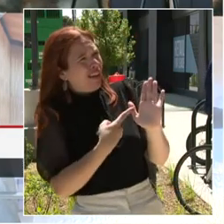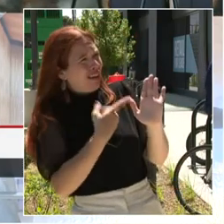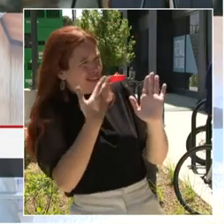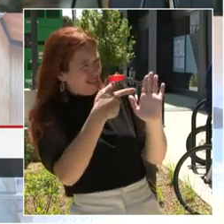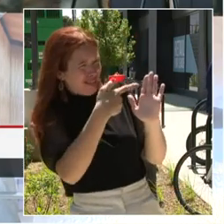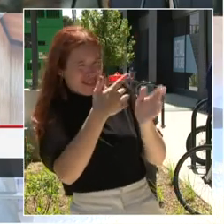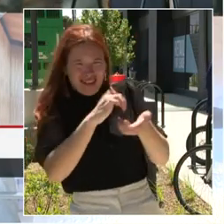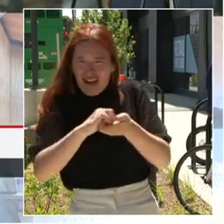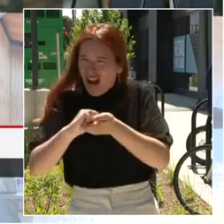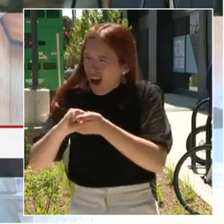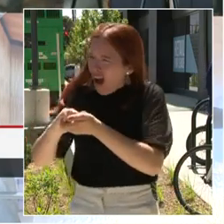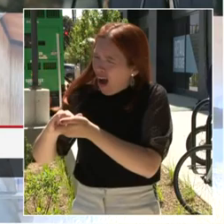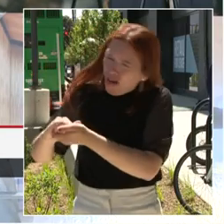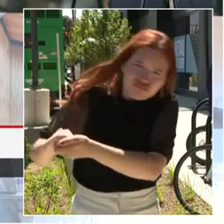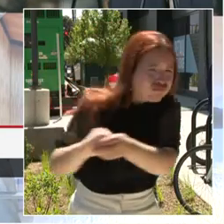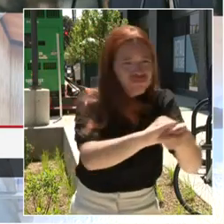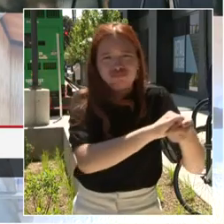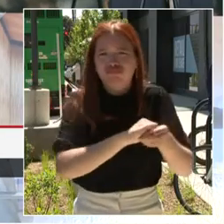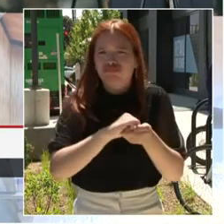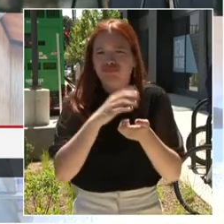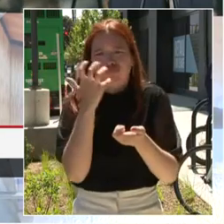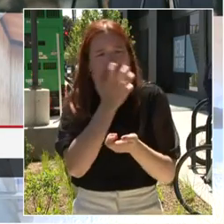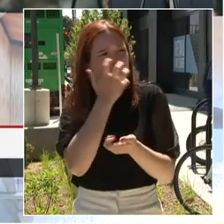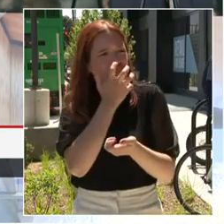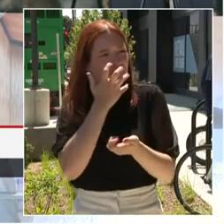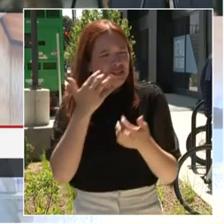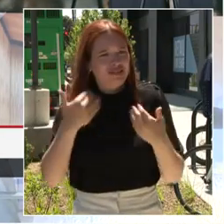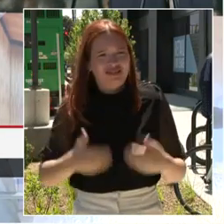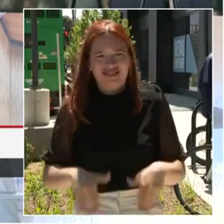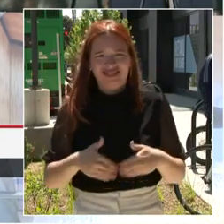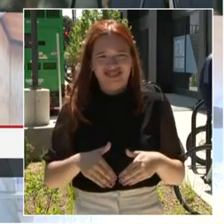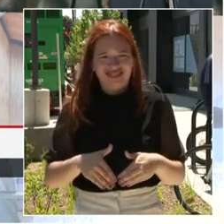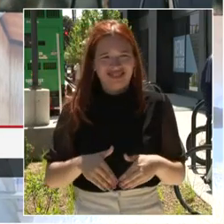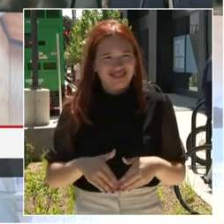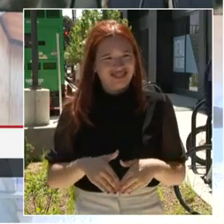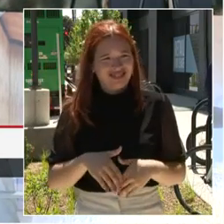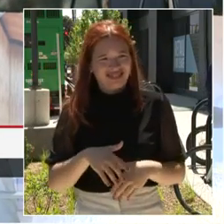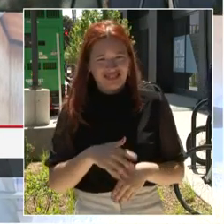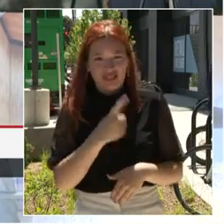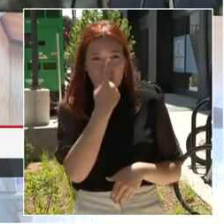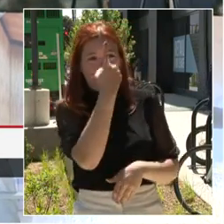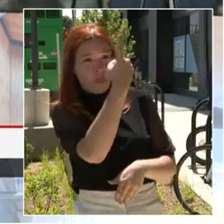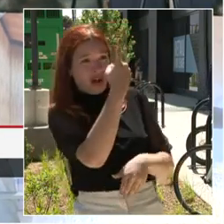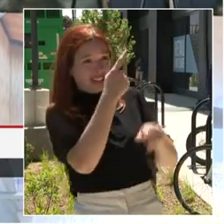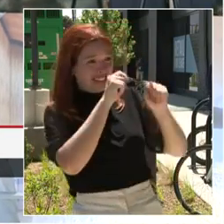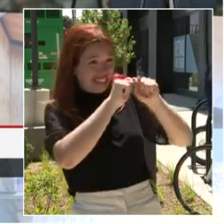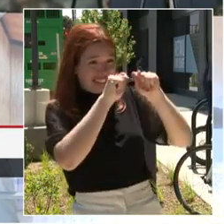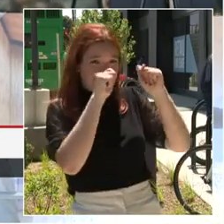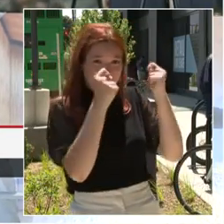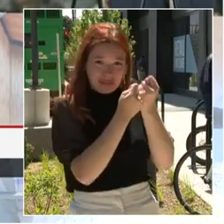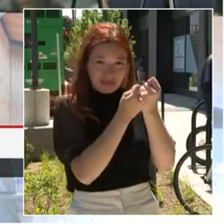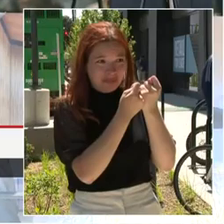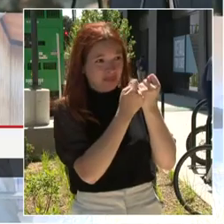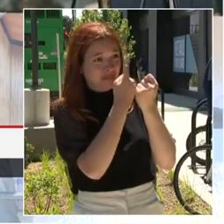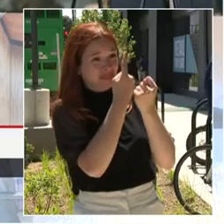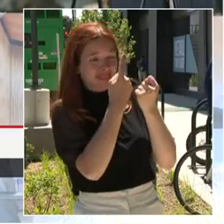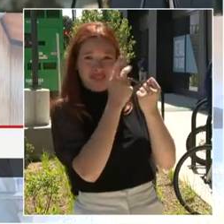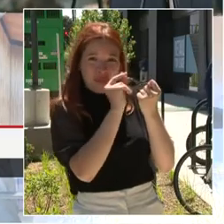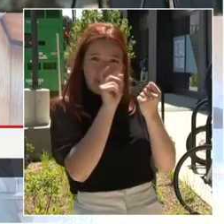This was one team who got tasked with delivering a building as the pandemic was at its height,